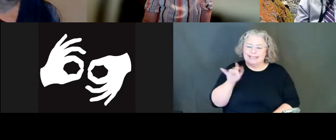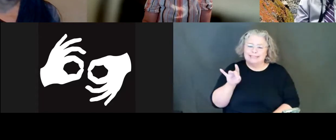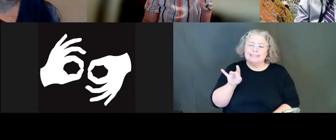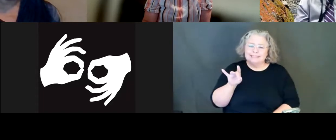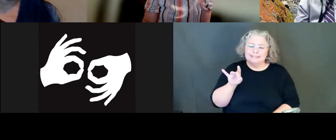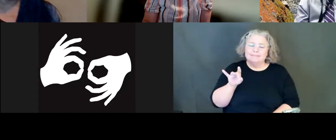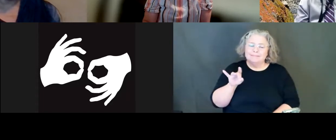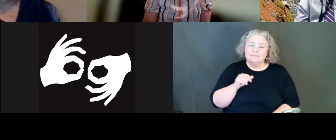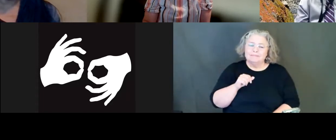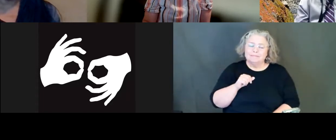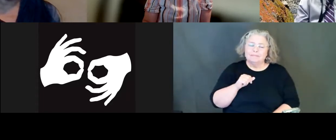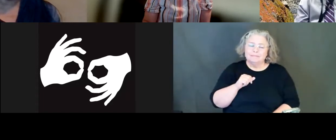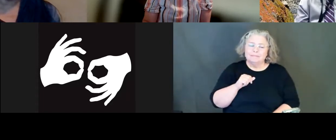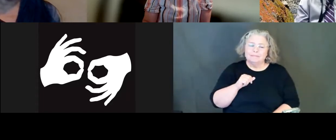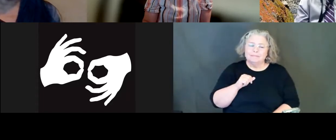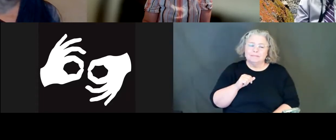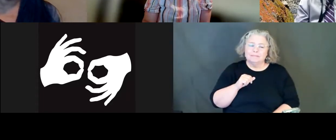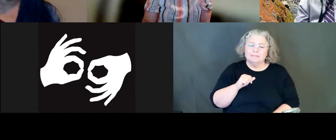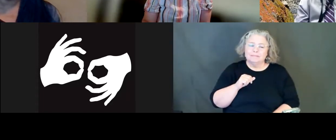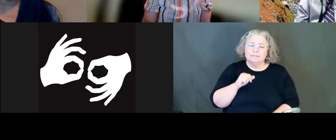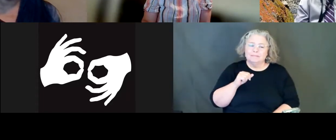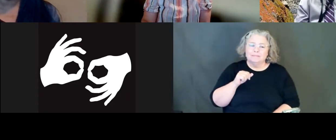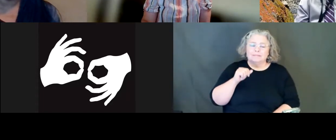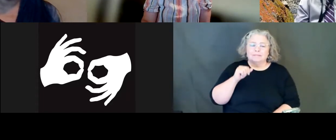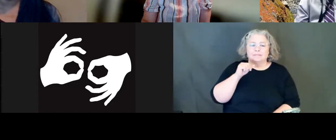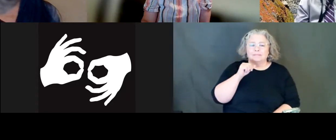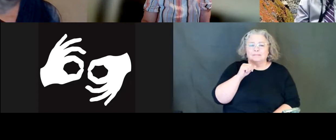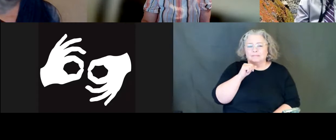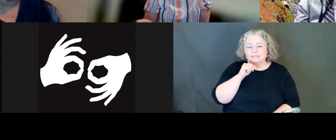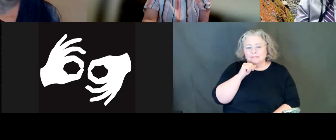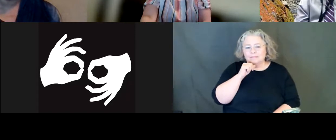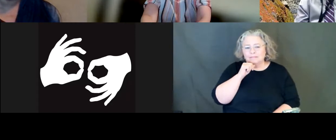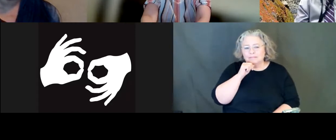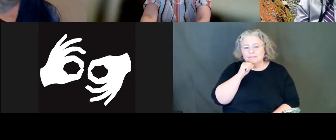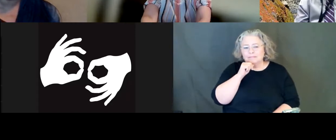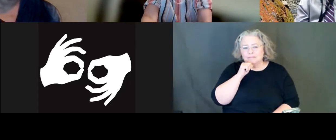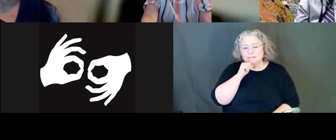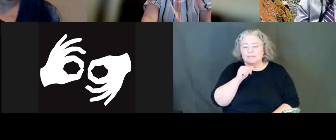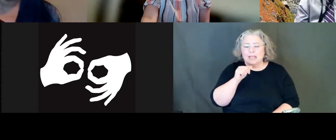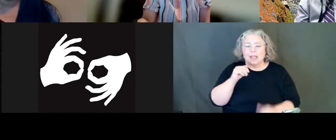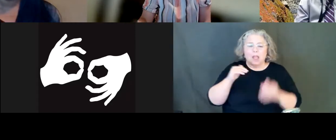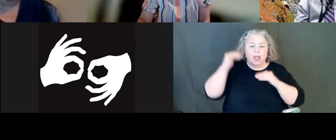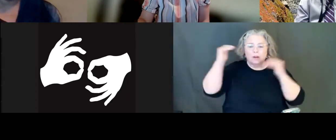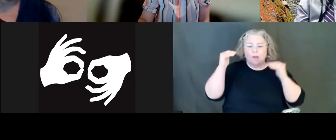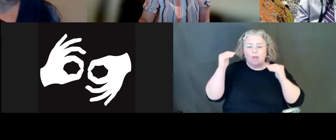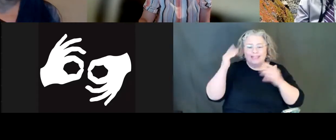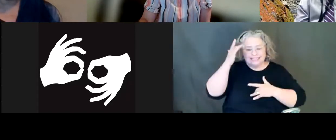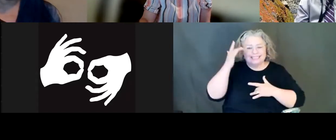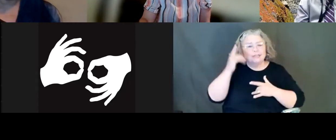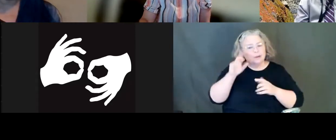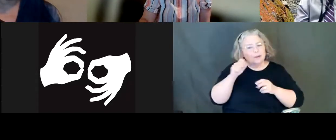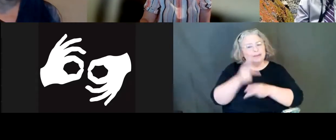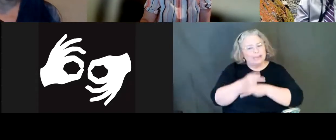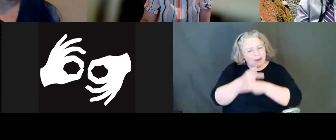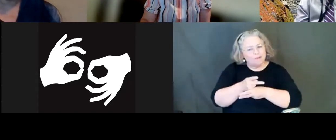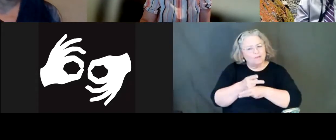So it's not a benign disease, and we do need to continue being careful and taking